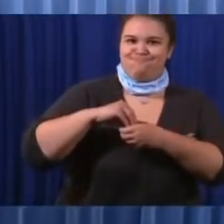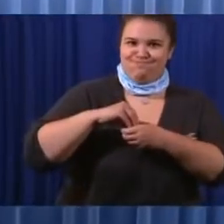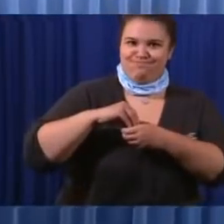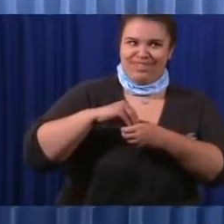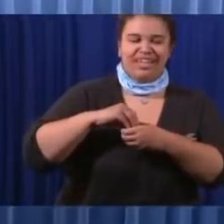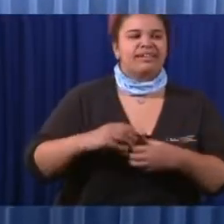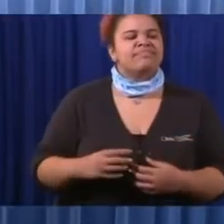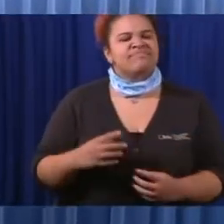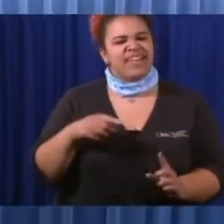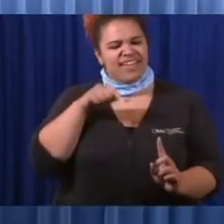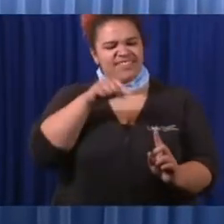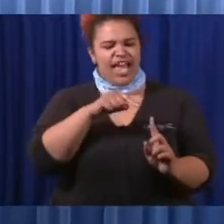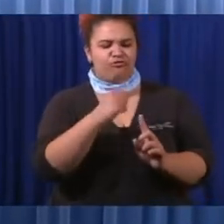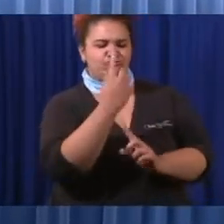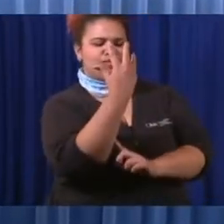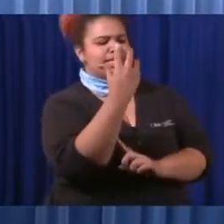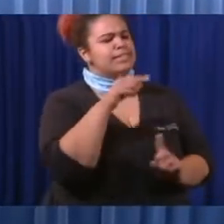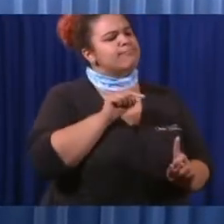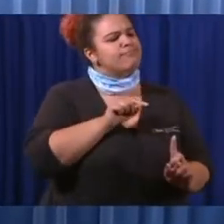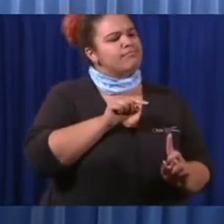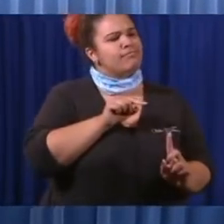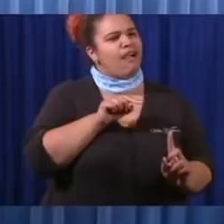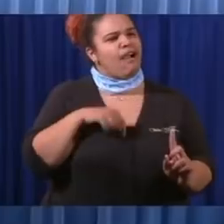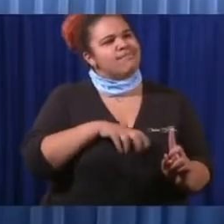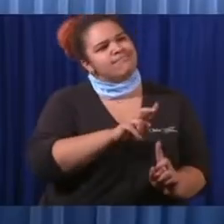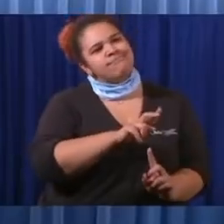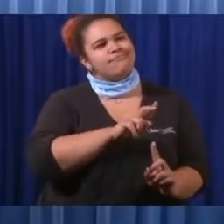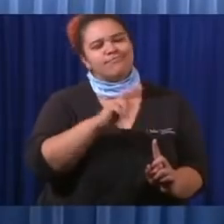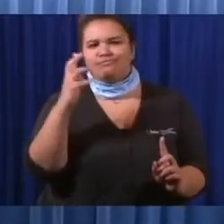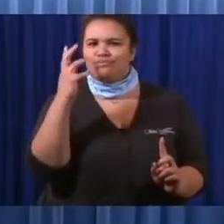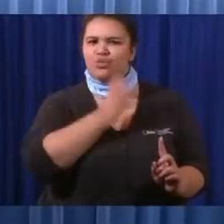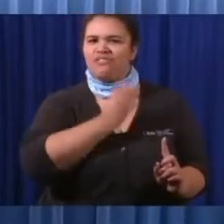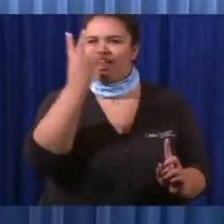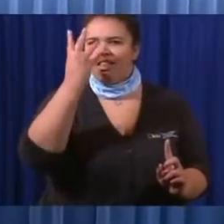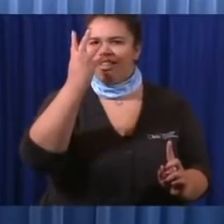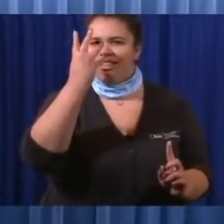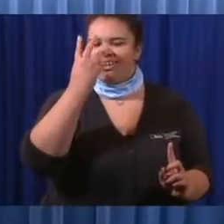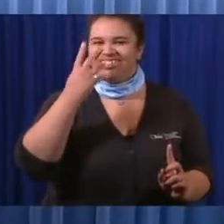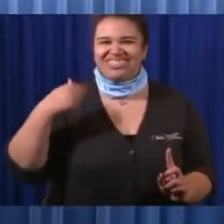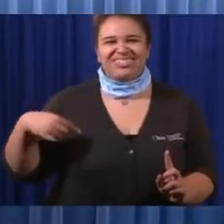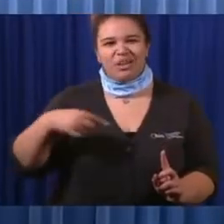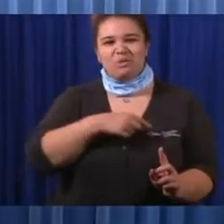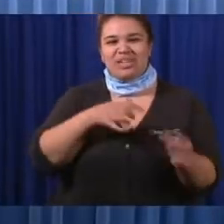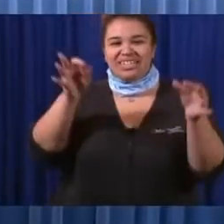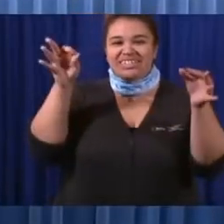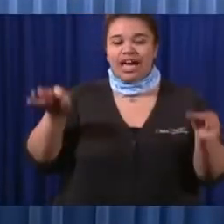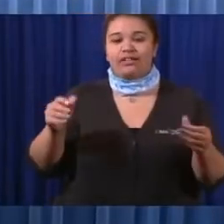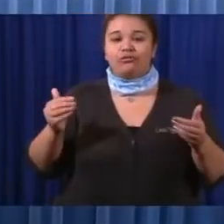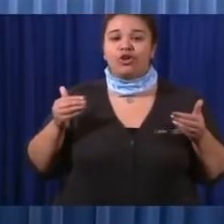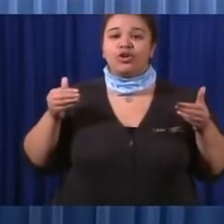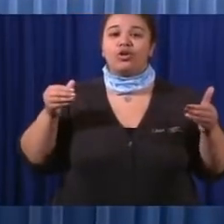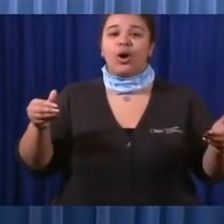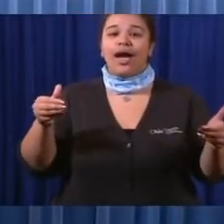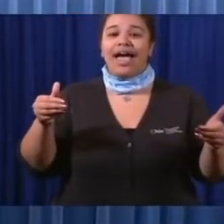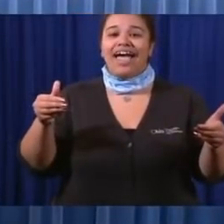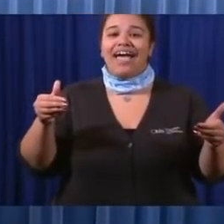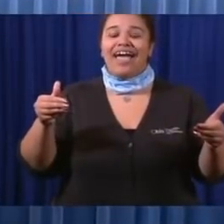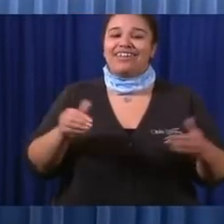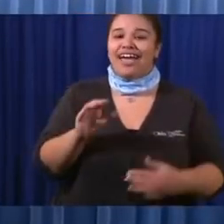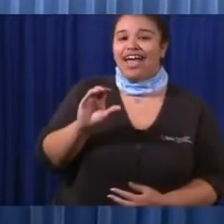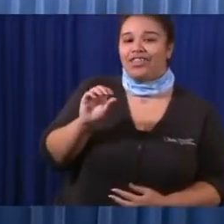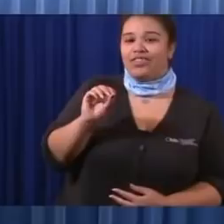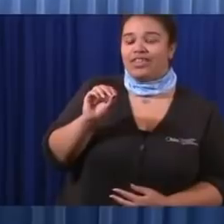tree that I think is particularly beautiful. So we decided to plant that in what's called the Governor's Grove at the Ohio